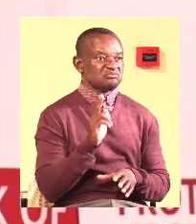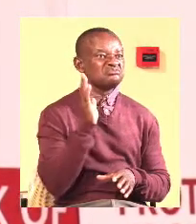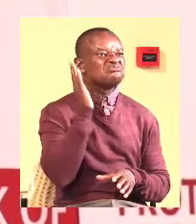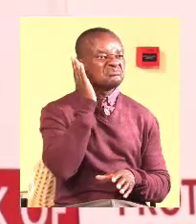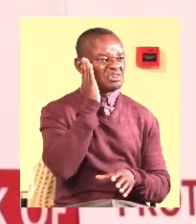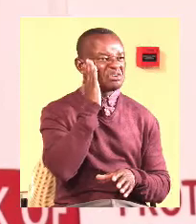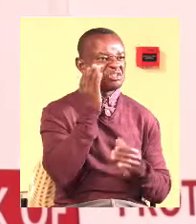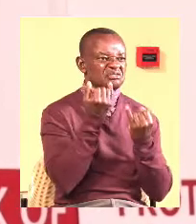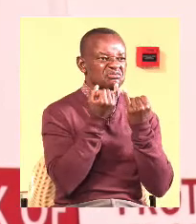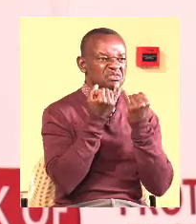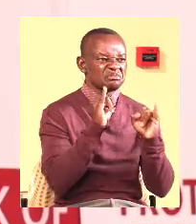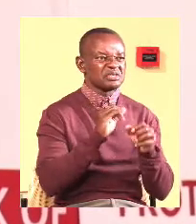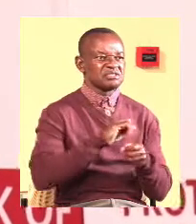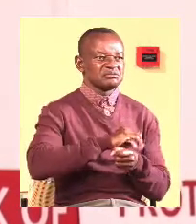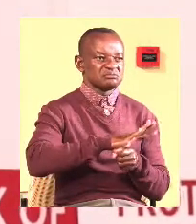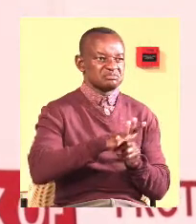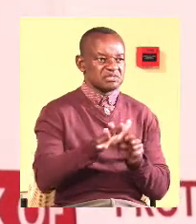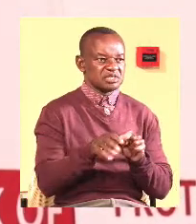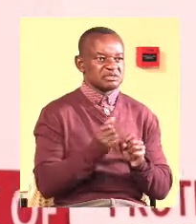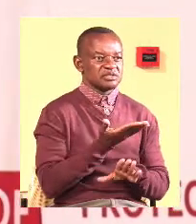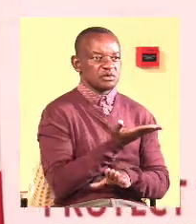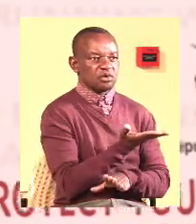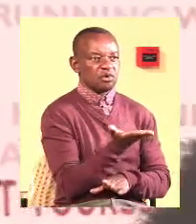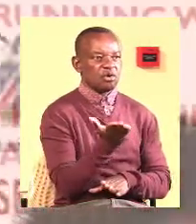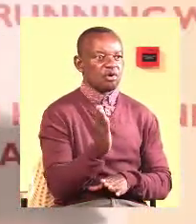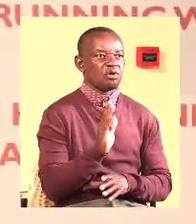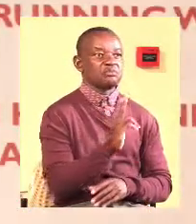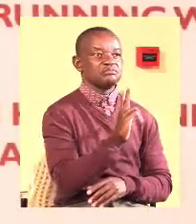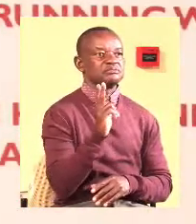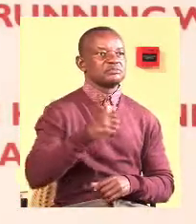Mm-hmm. Okay, of course,